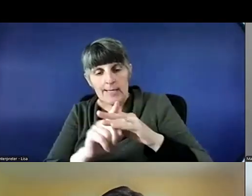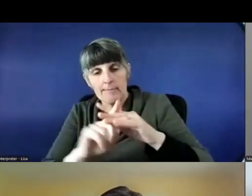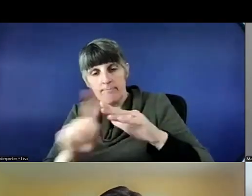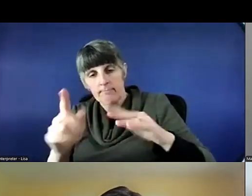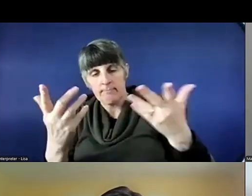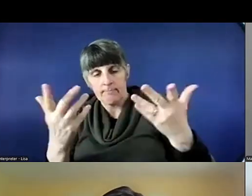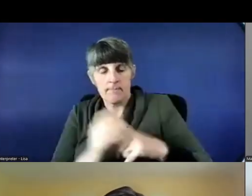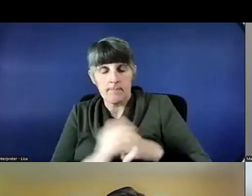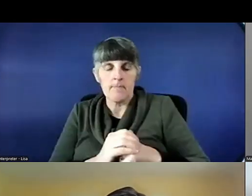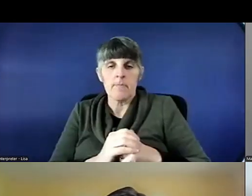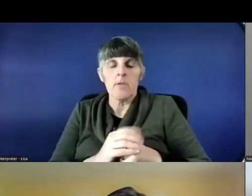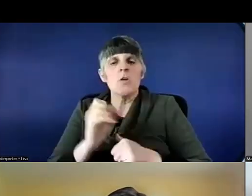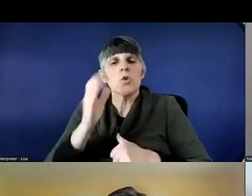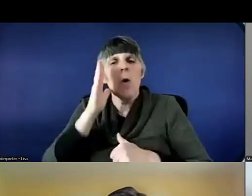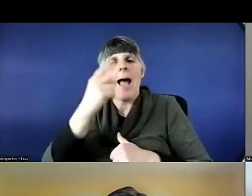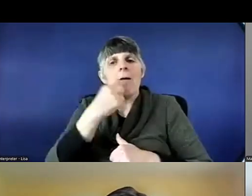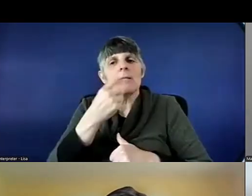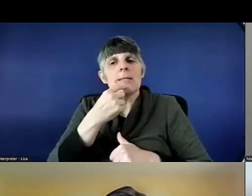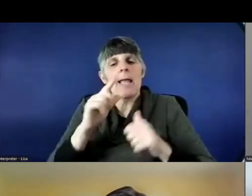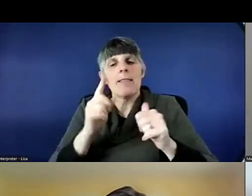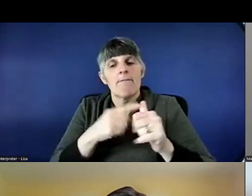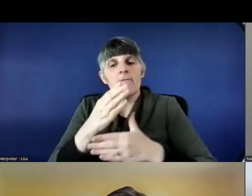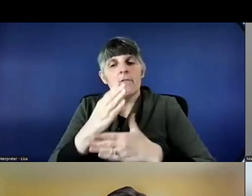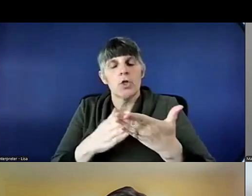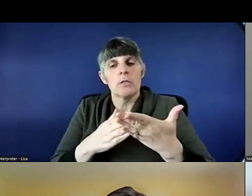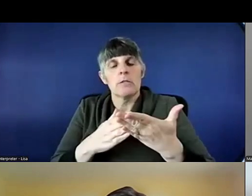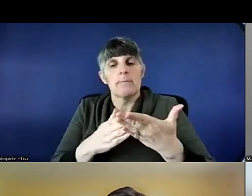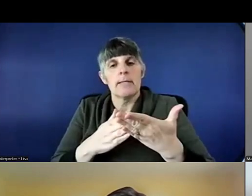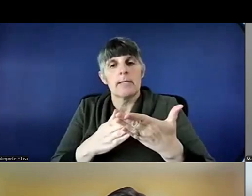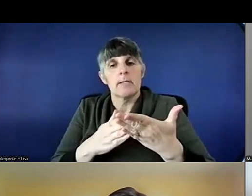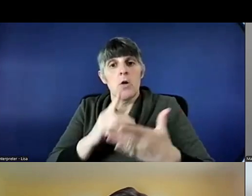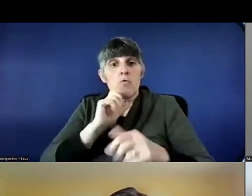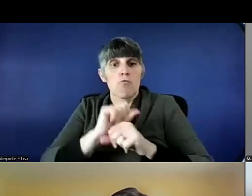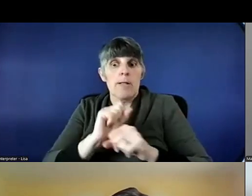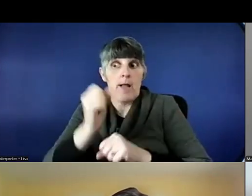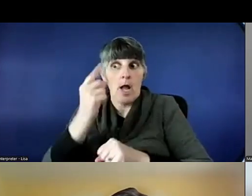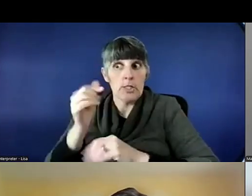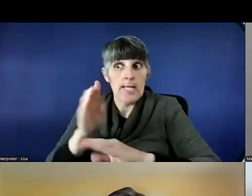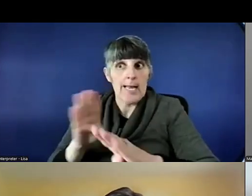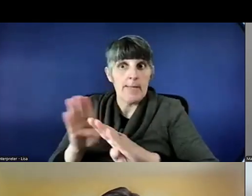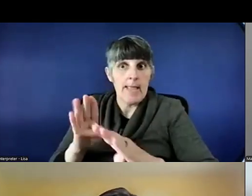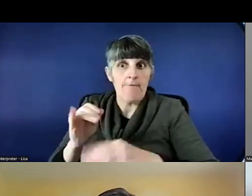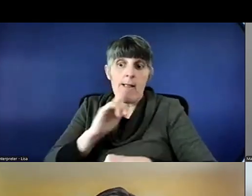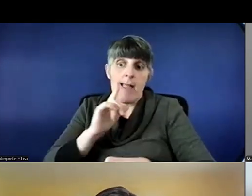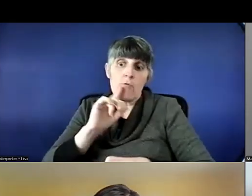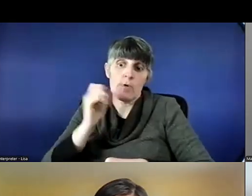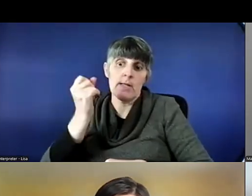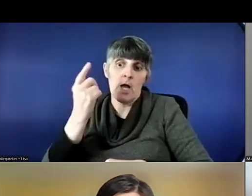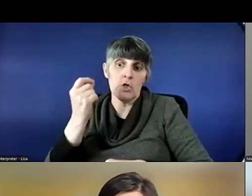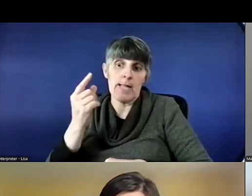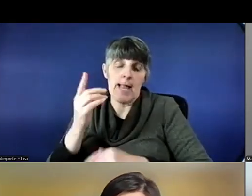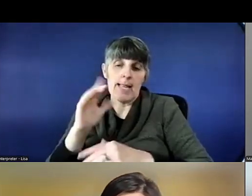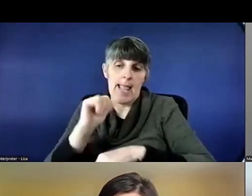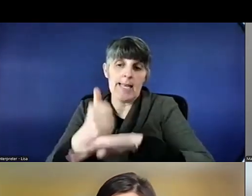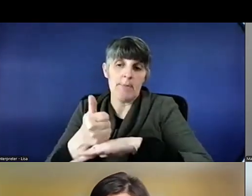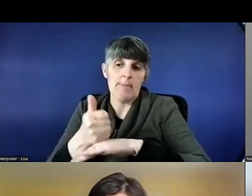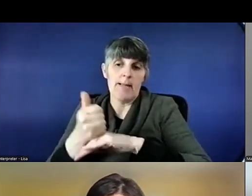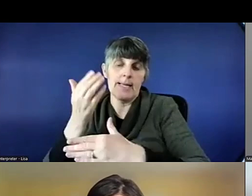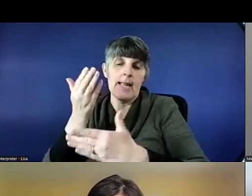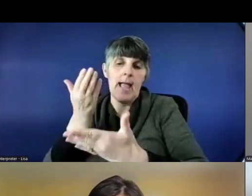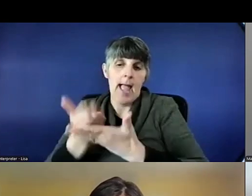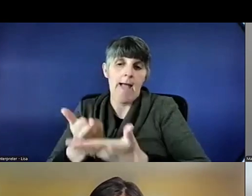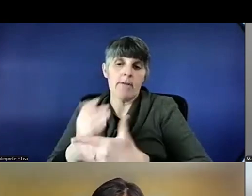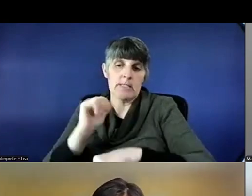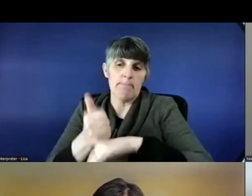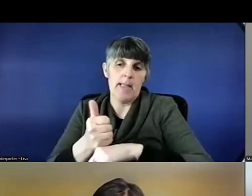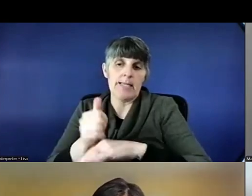that situation. So I would say the first piece is really understanding behavior and really understanding and implementing evidence-based